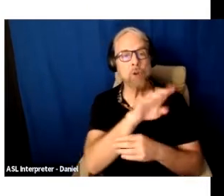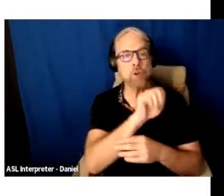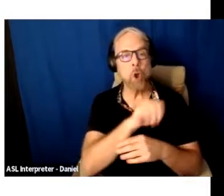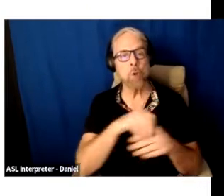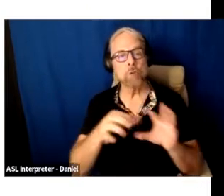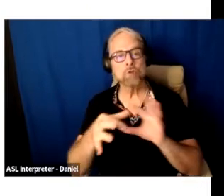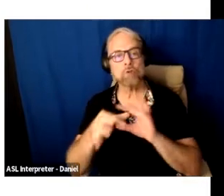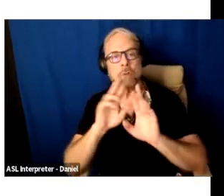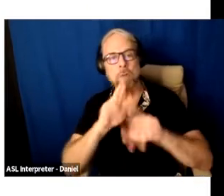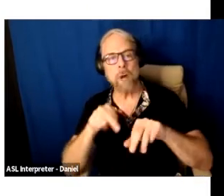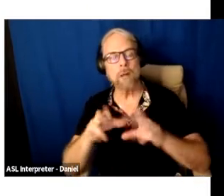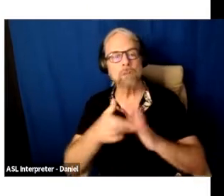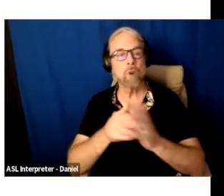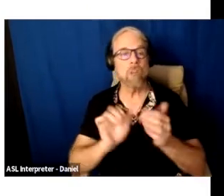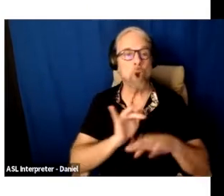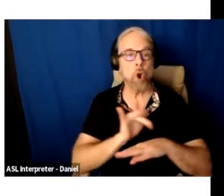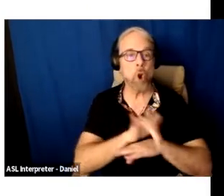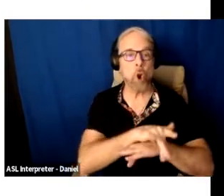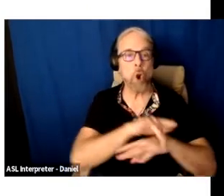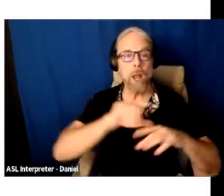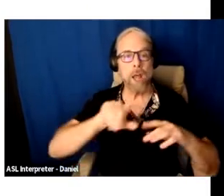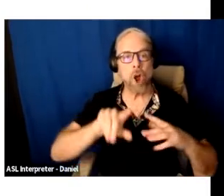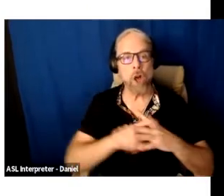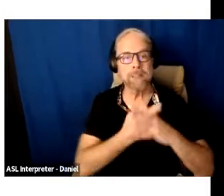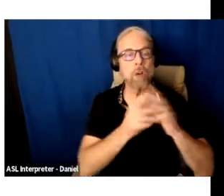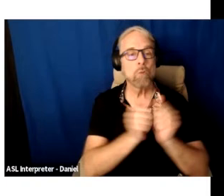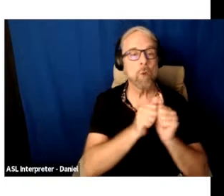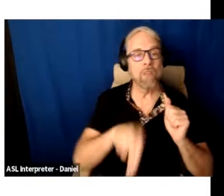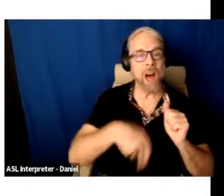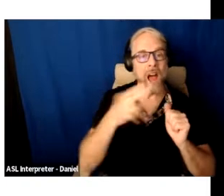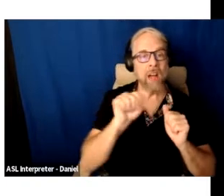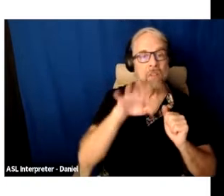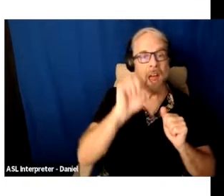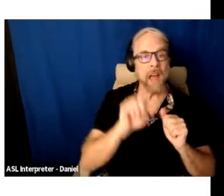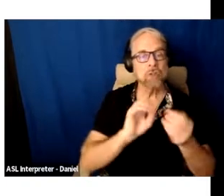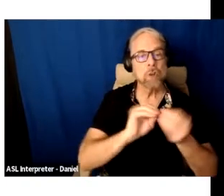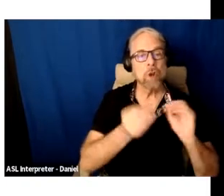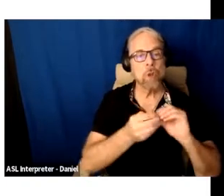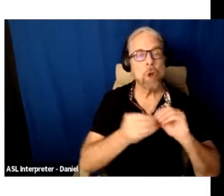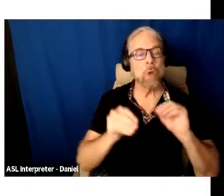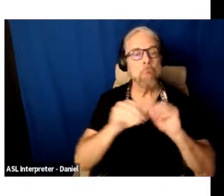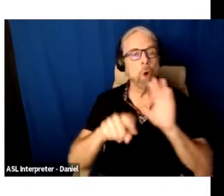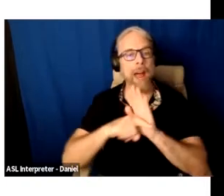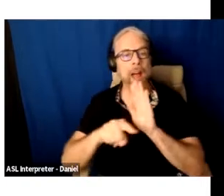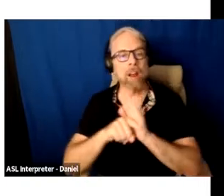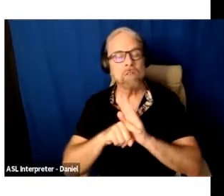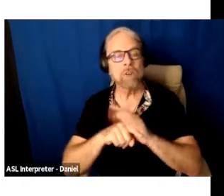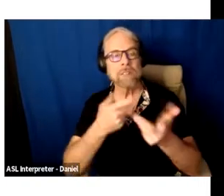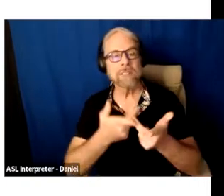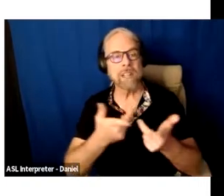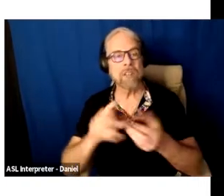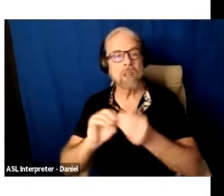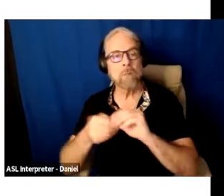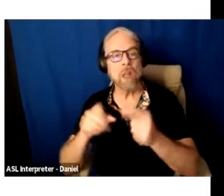early onset. So in other words, the higher the ACE score, the more adverse childhood experiences someone had experienced,